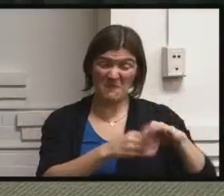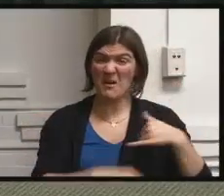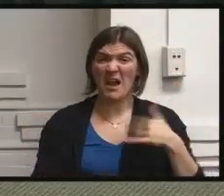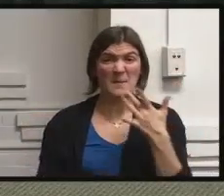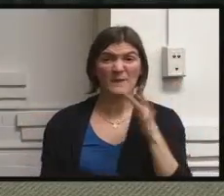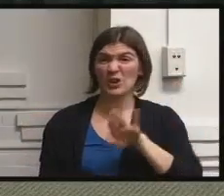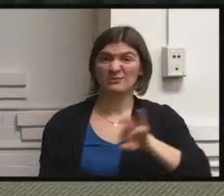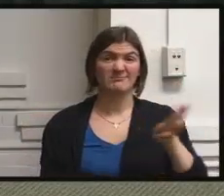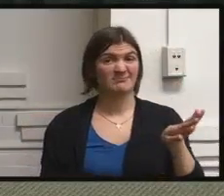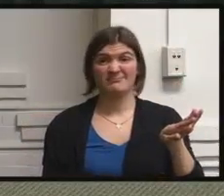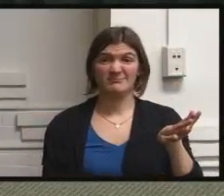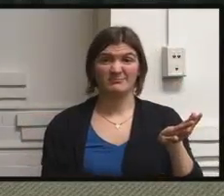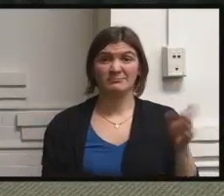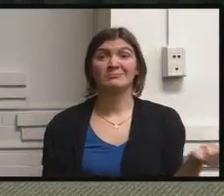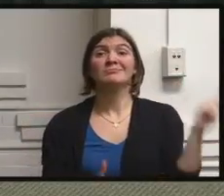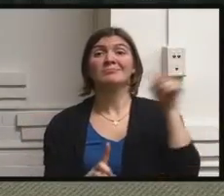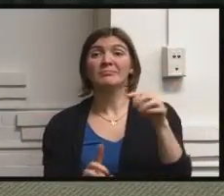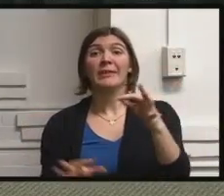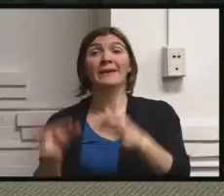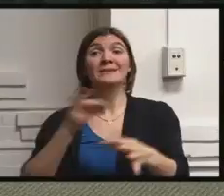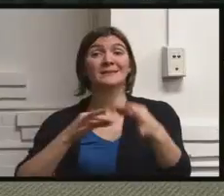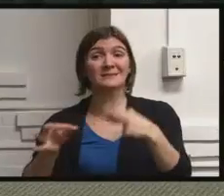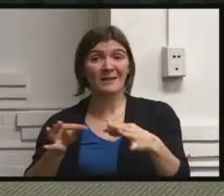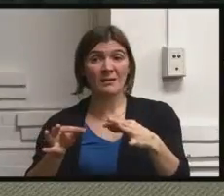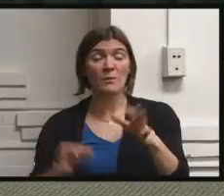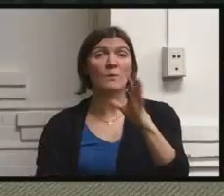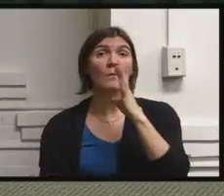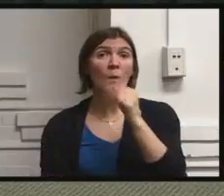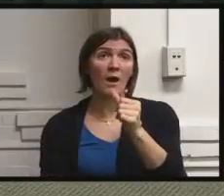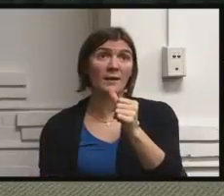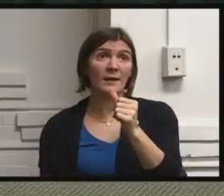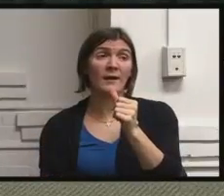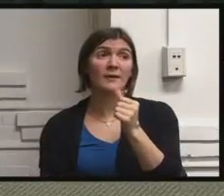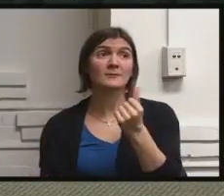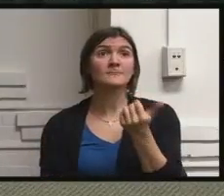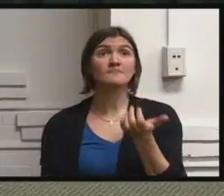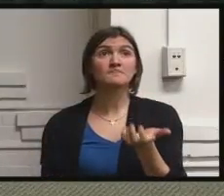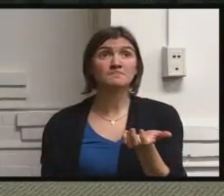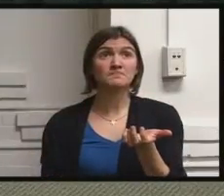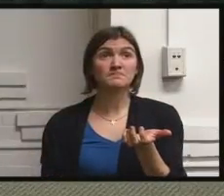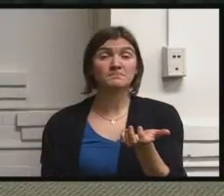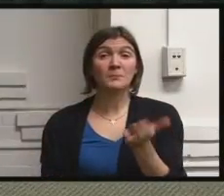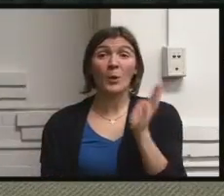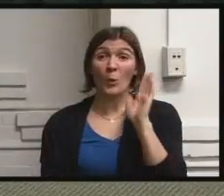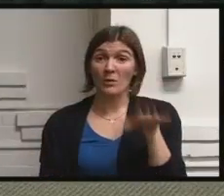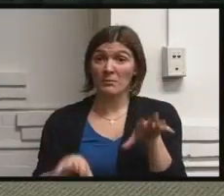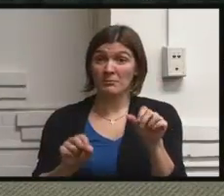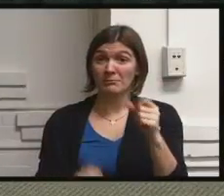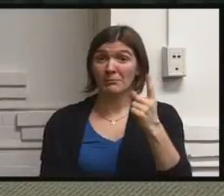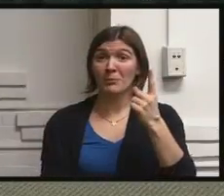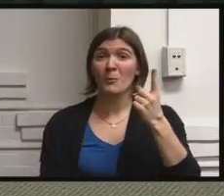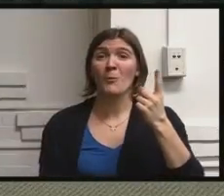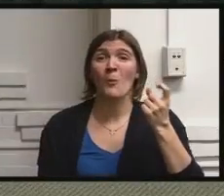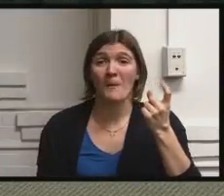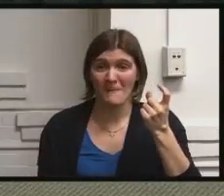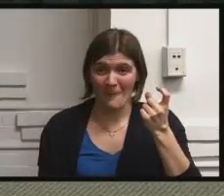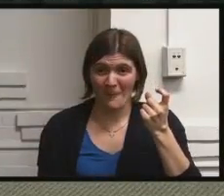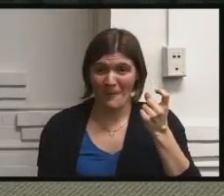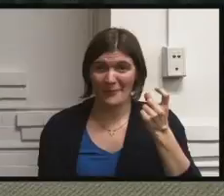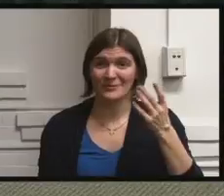moved towards is thinking about having one more